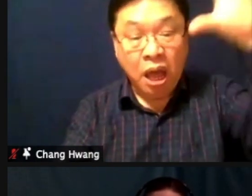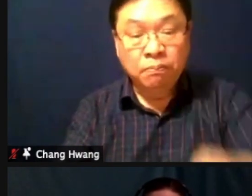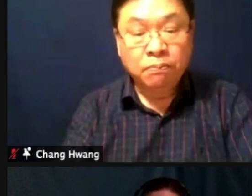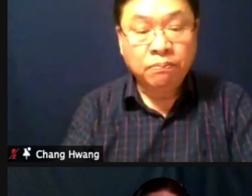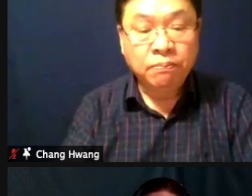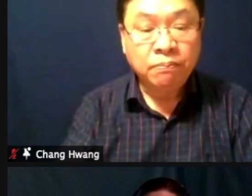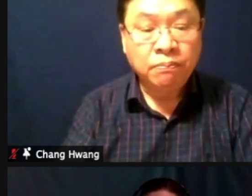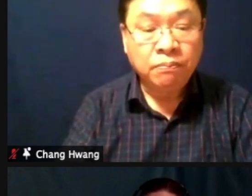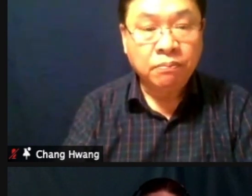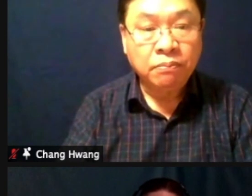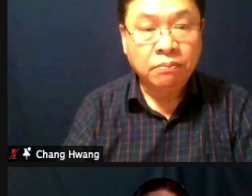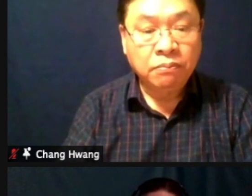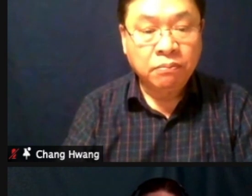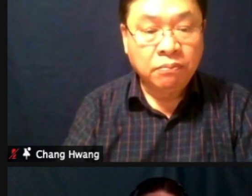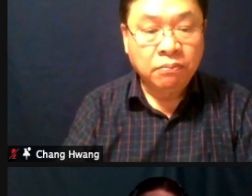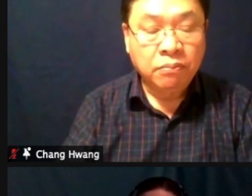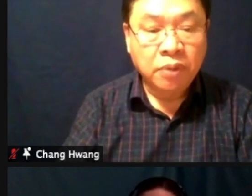Busan Deaf Association.